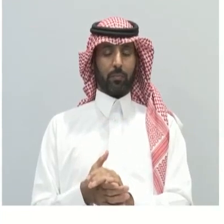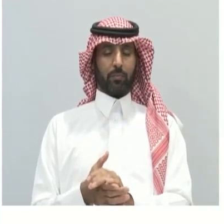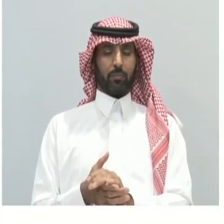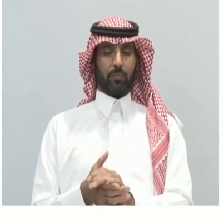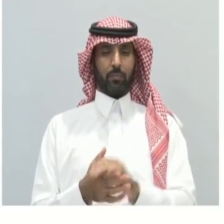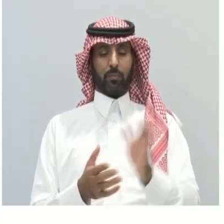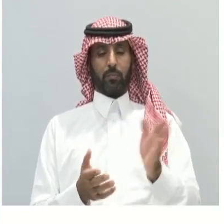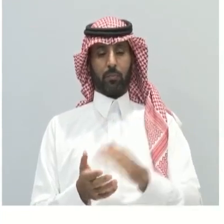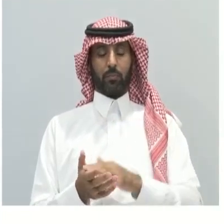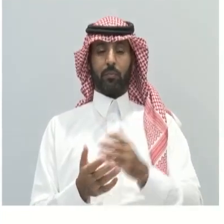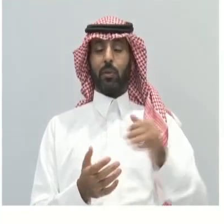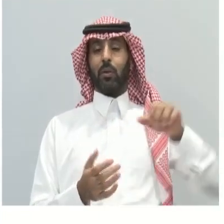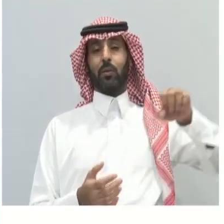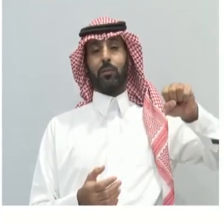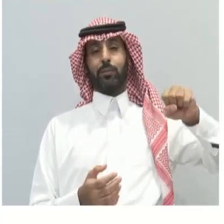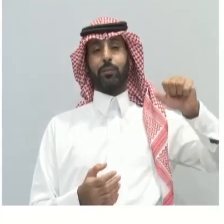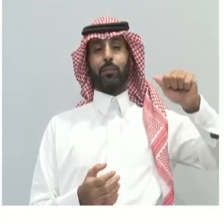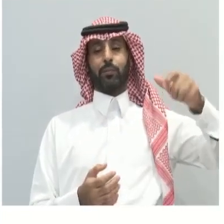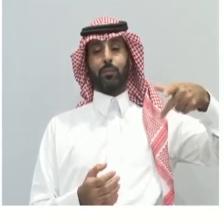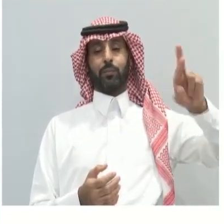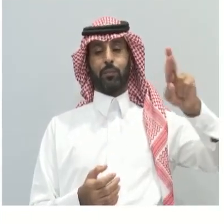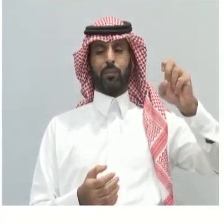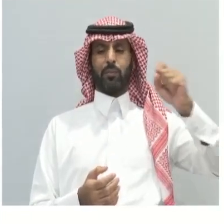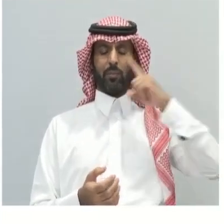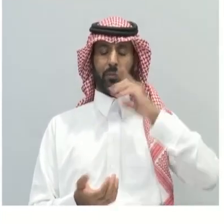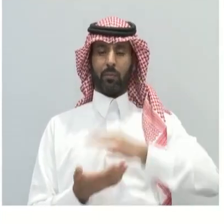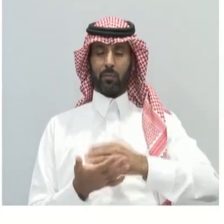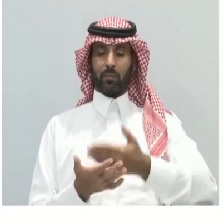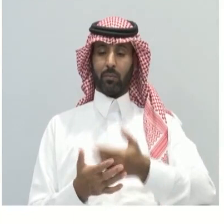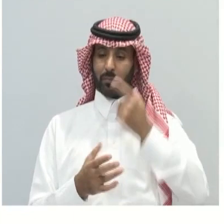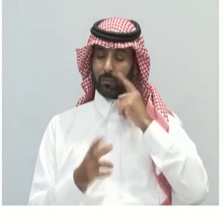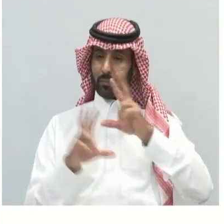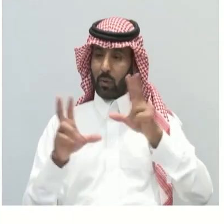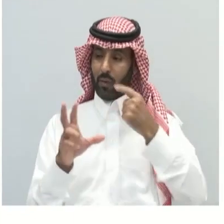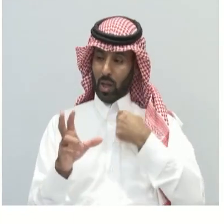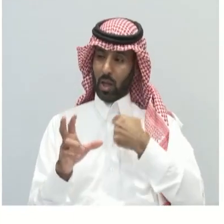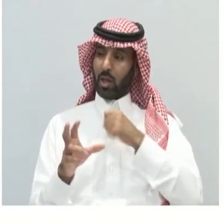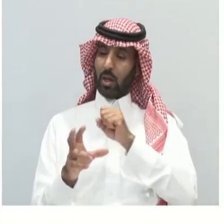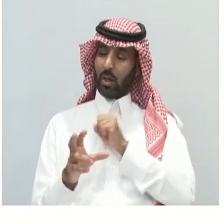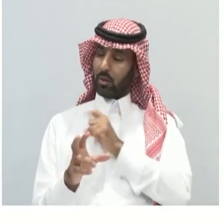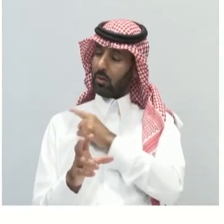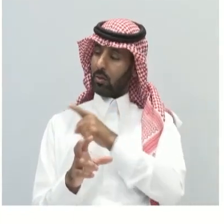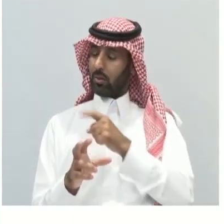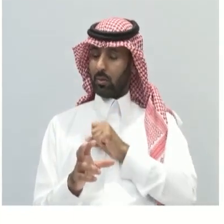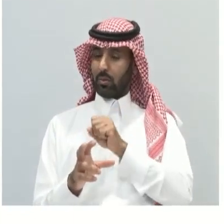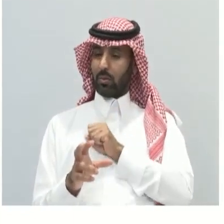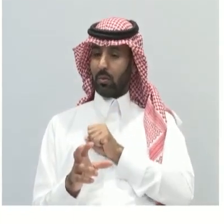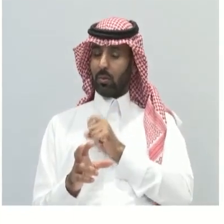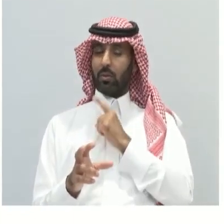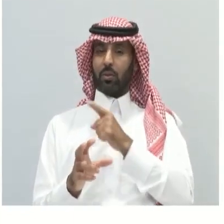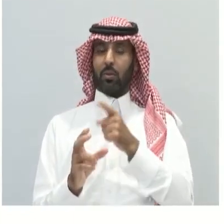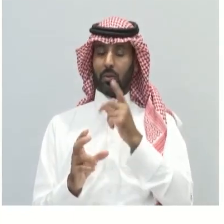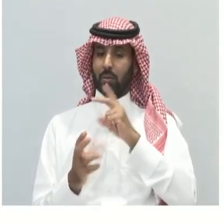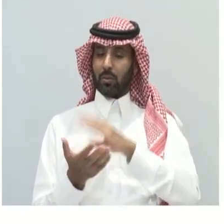Sarah translated the show for us. Sarah translated the show for us. Yes,